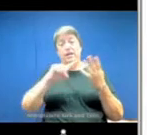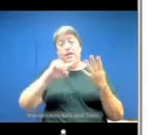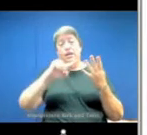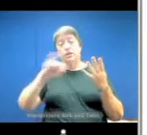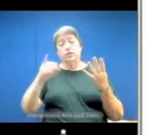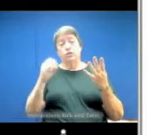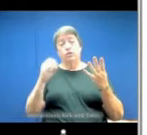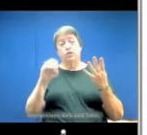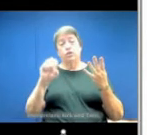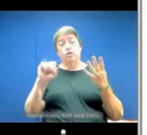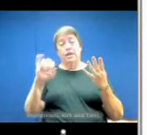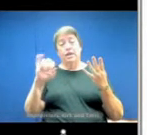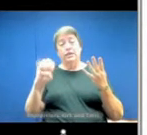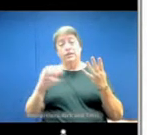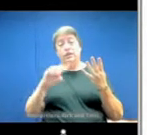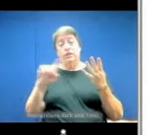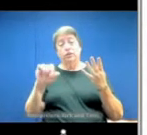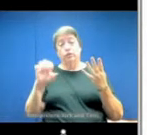Lene Phillips,